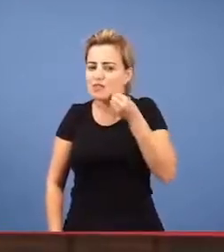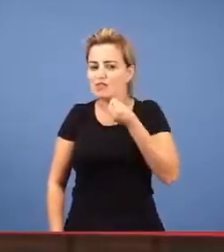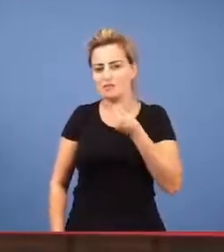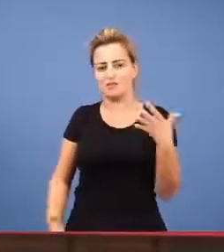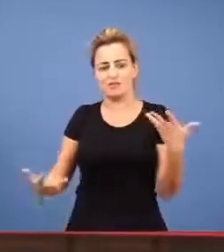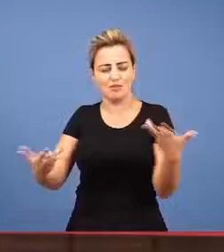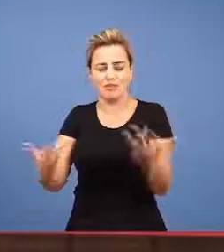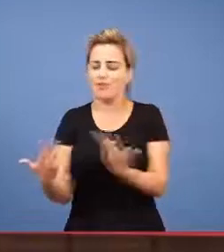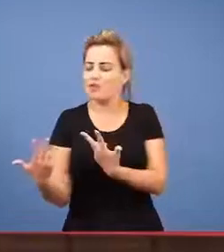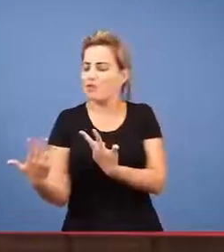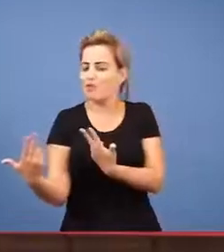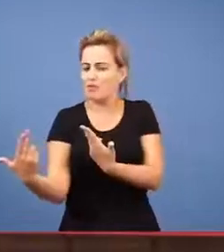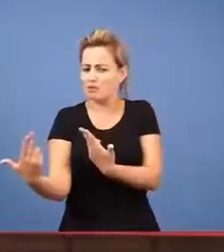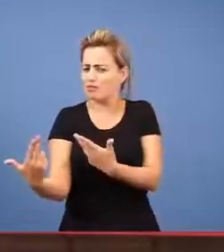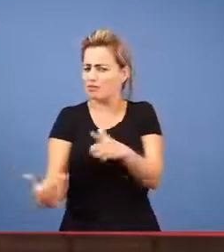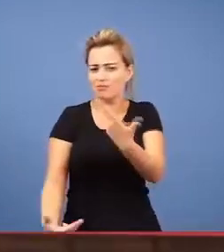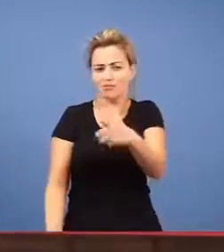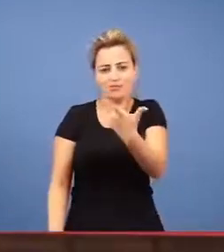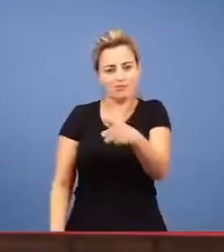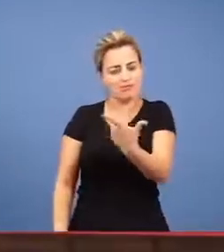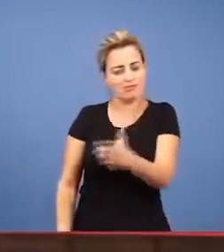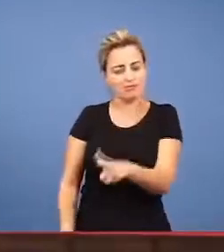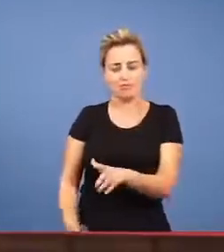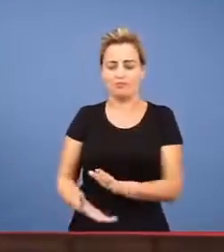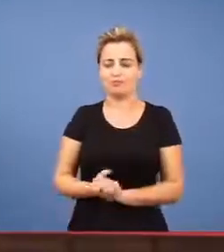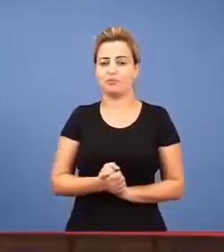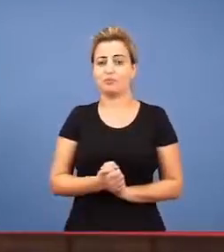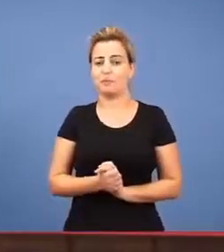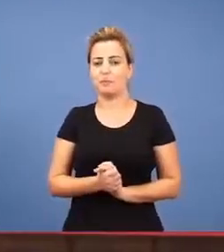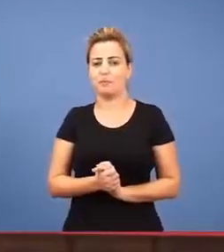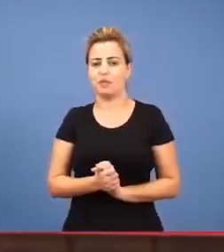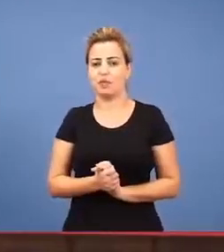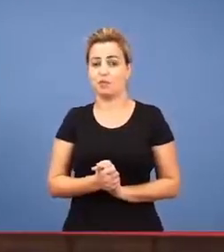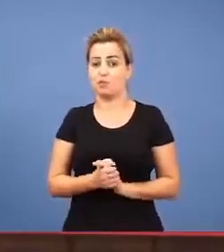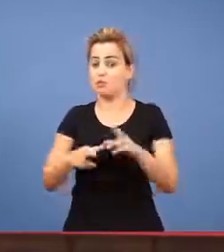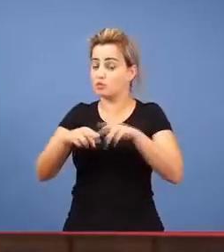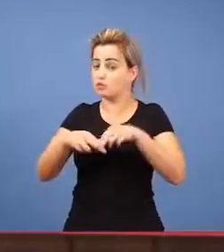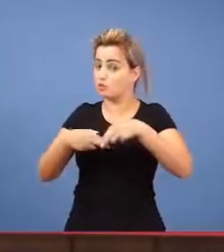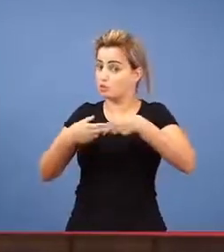There's nothing more amazing than what God has done for us.